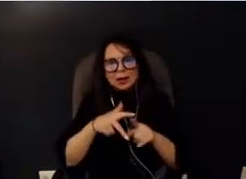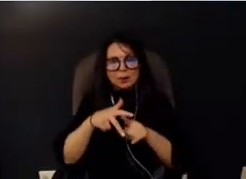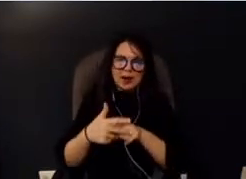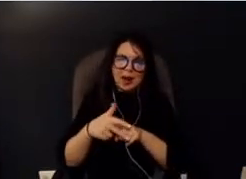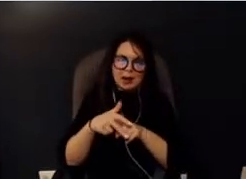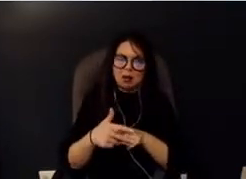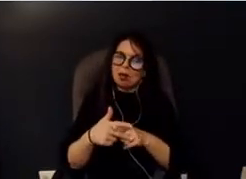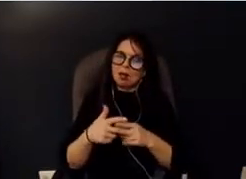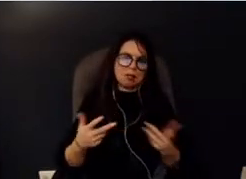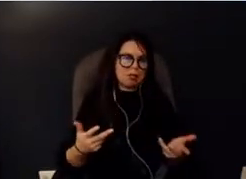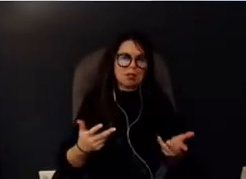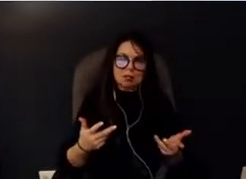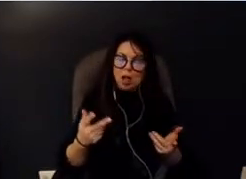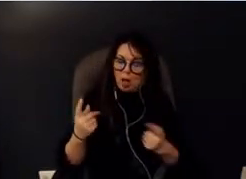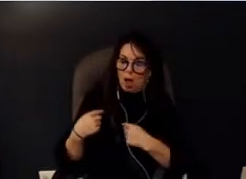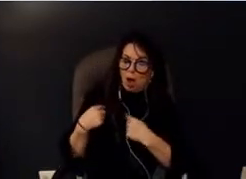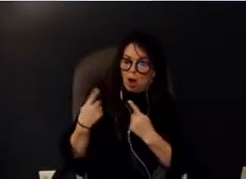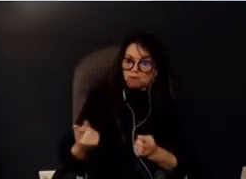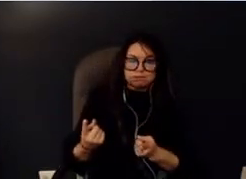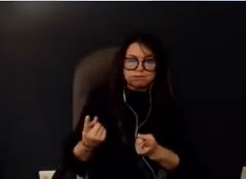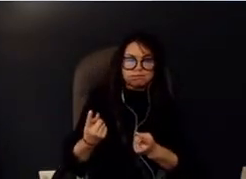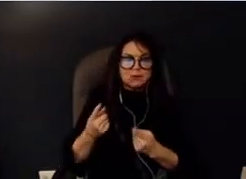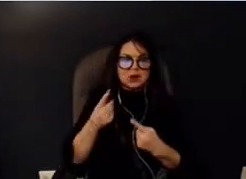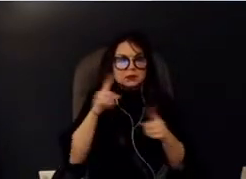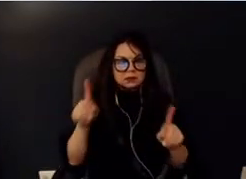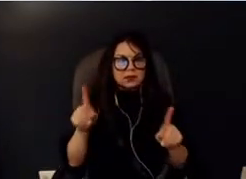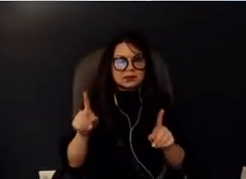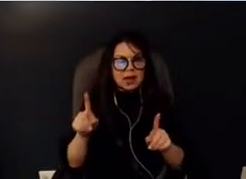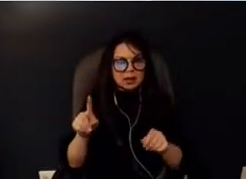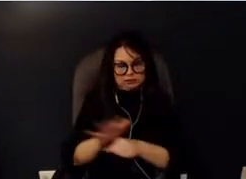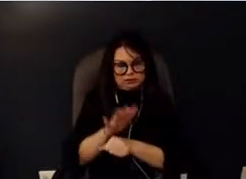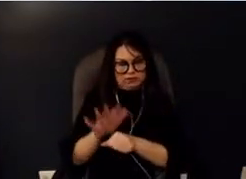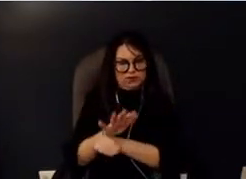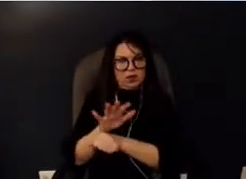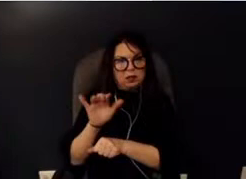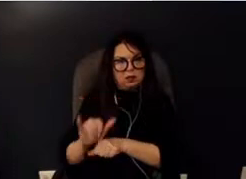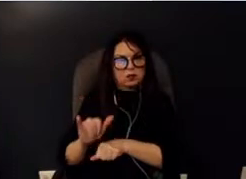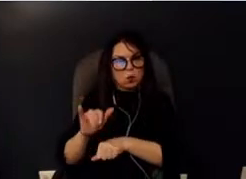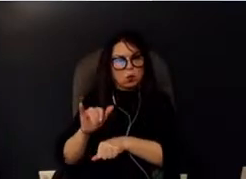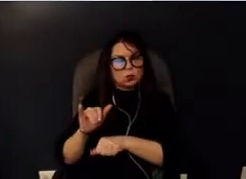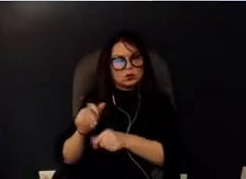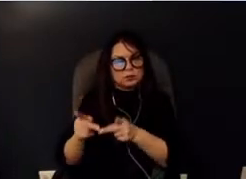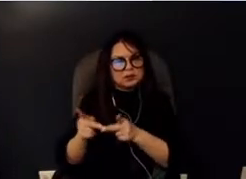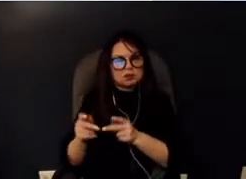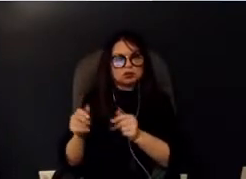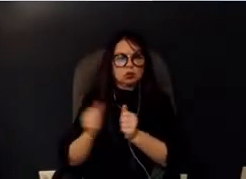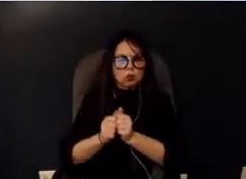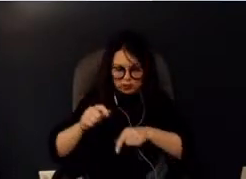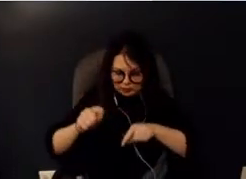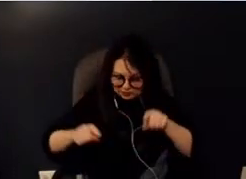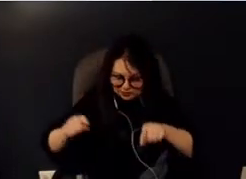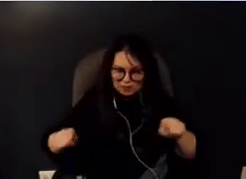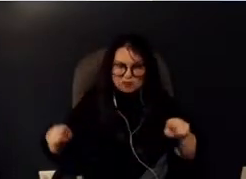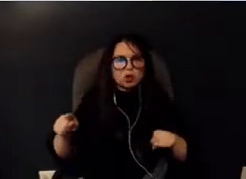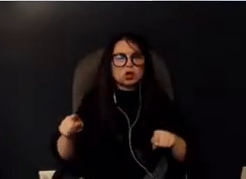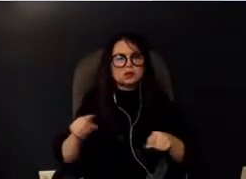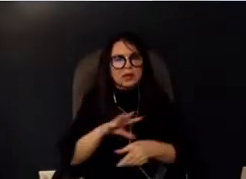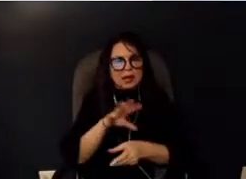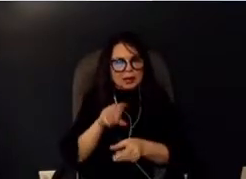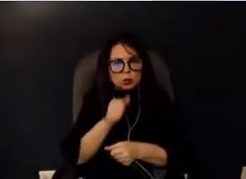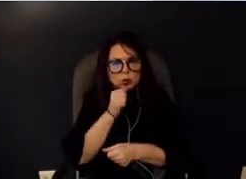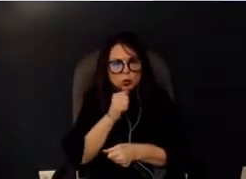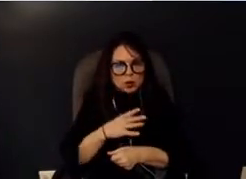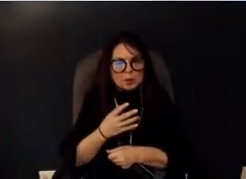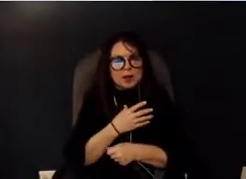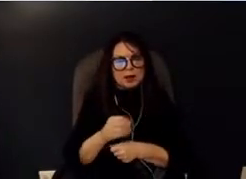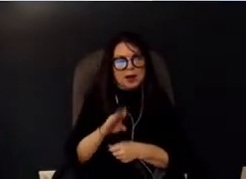success in filling these positions with diverse candidates, including women and BIPOC employees. And we have